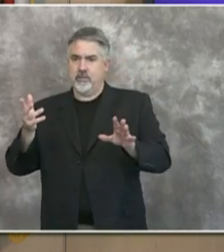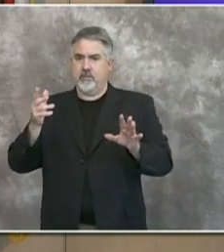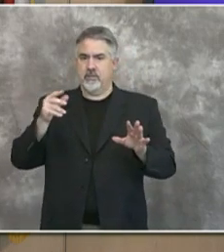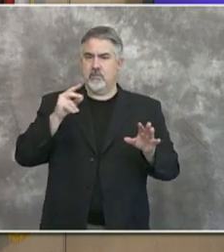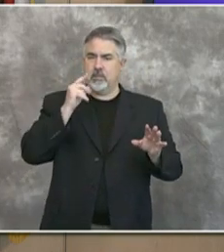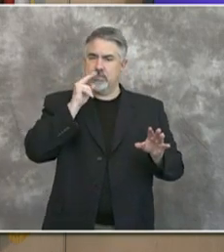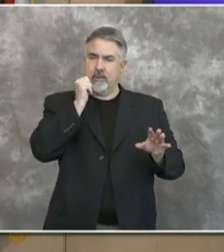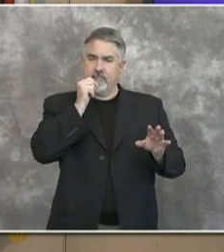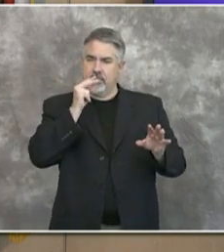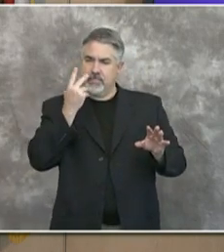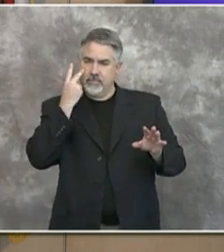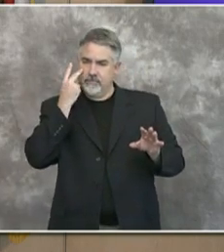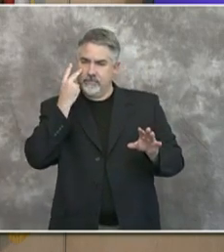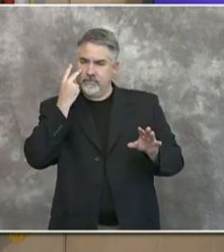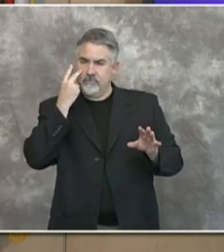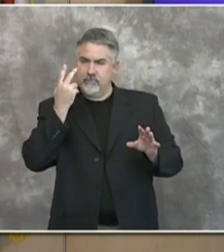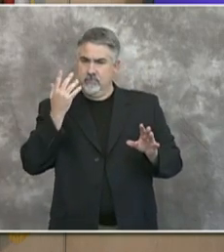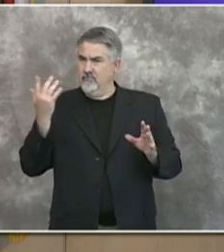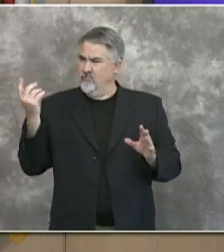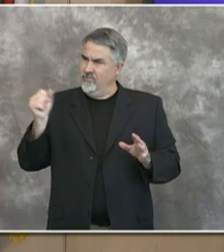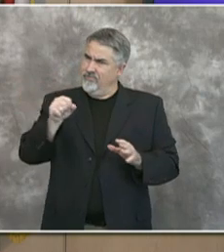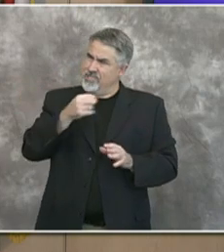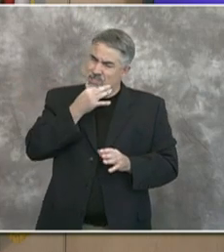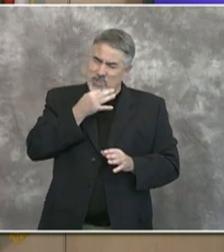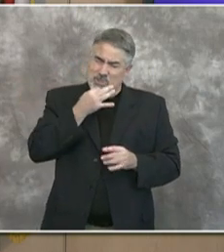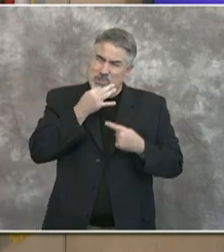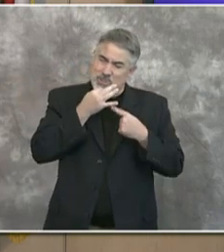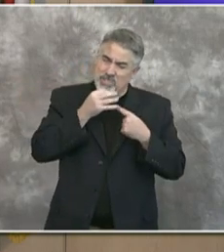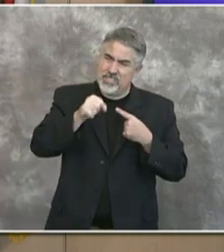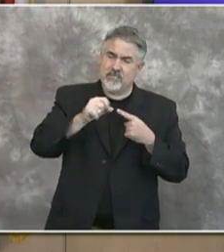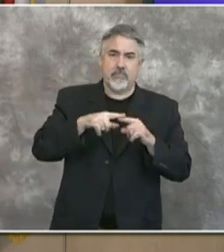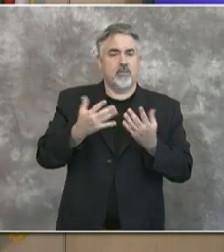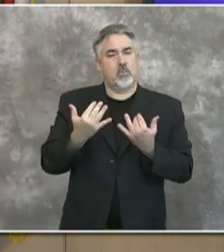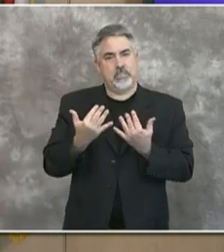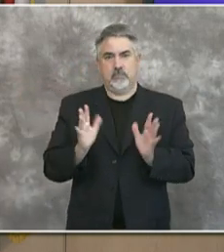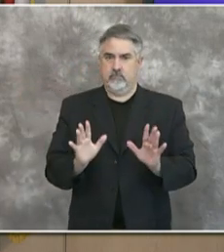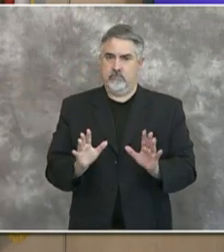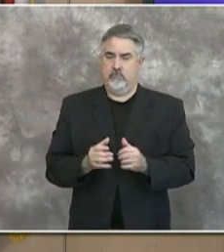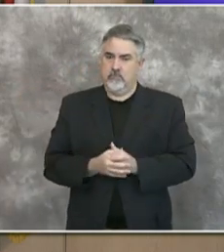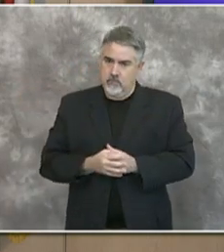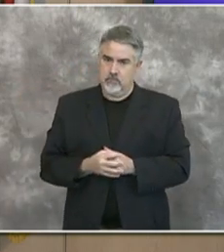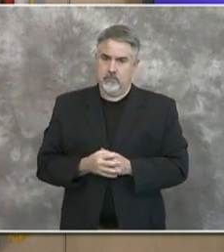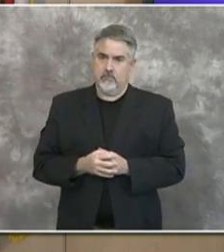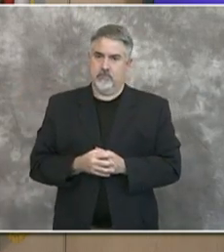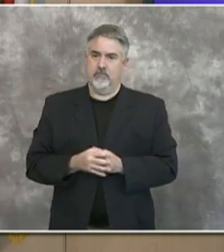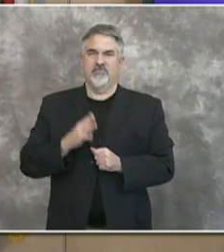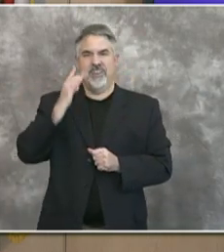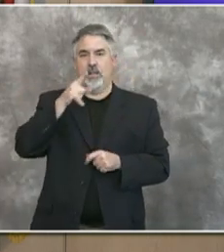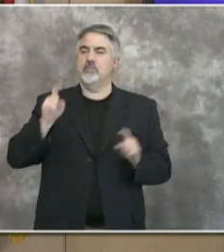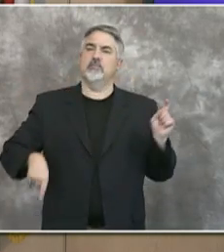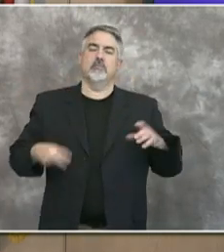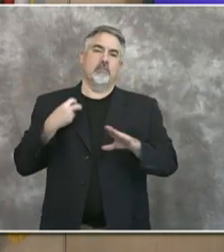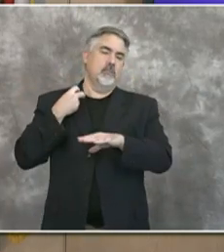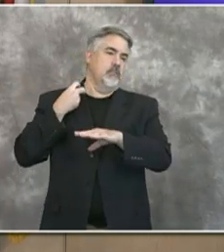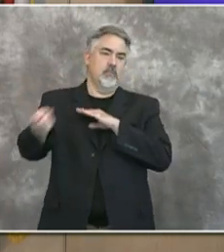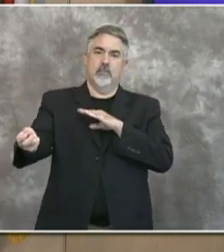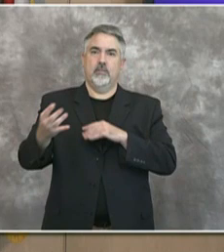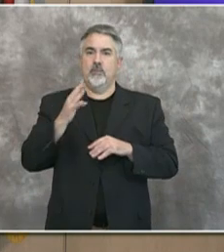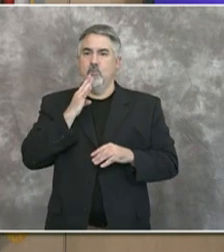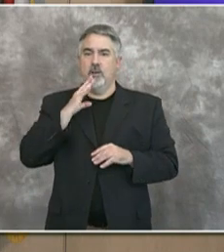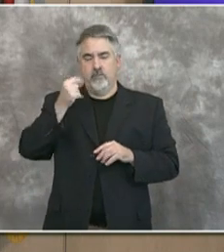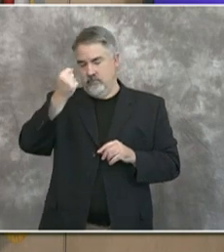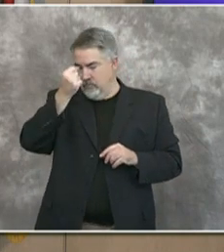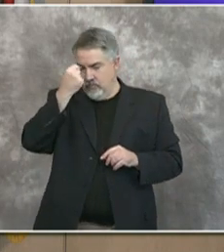do it. We would like to do it really soon because we know that the ability, particularly to get in the water, is something that is an important part